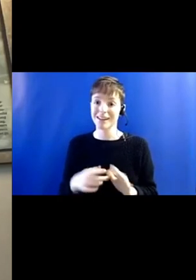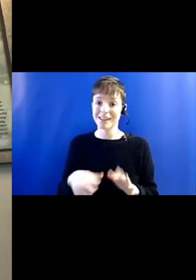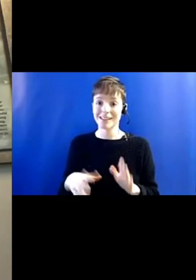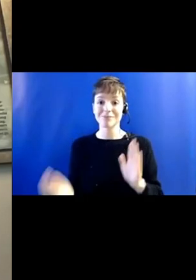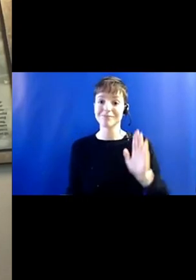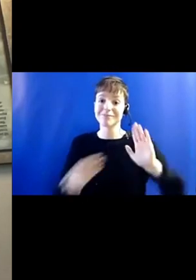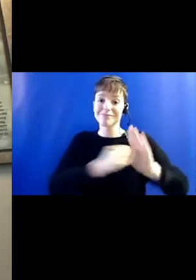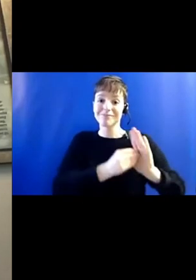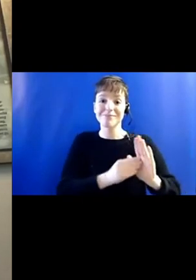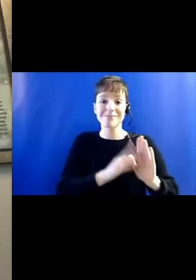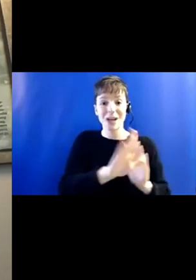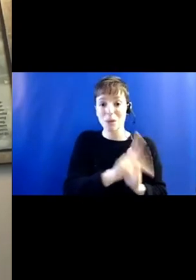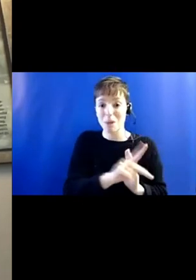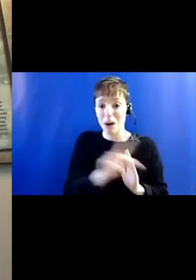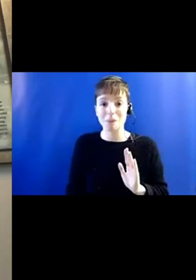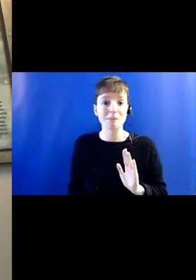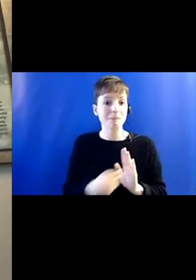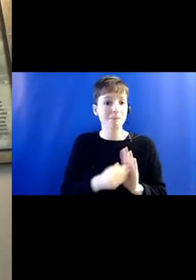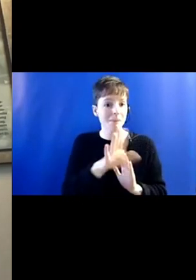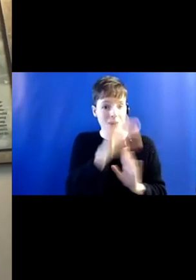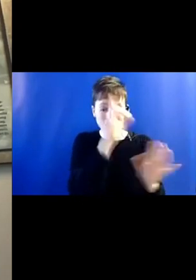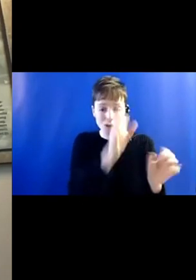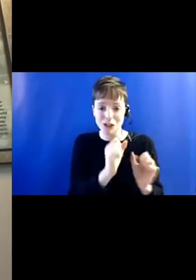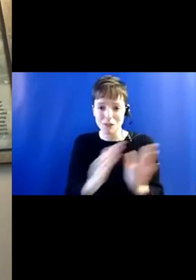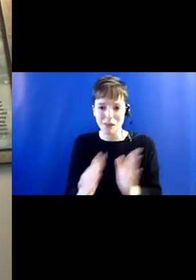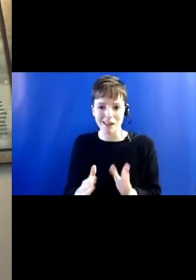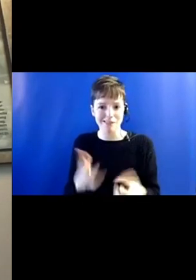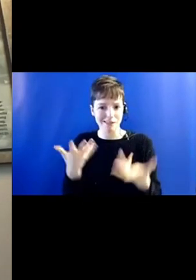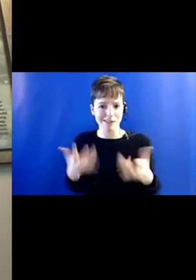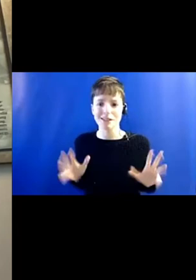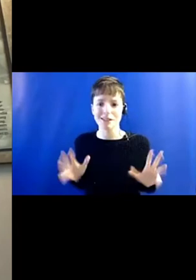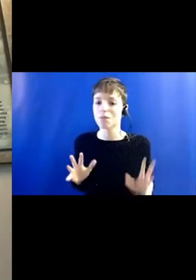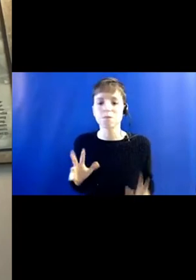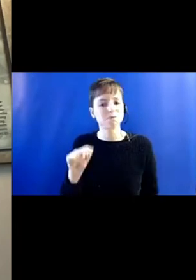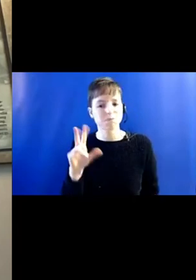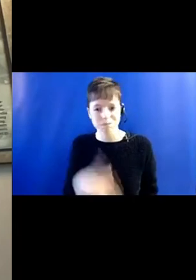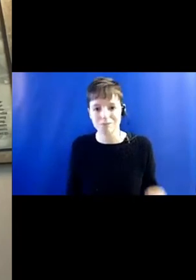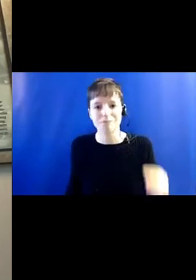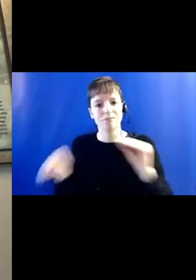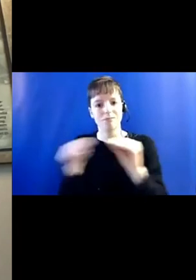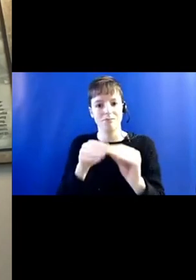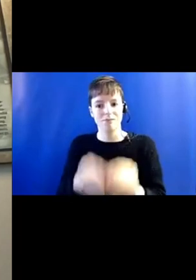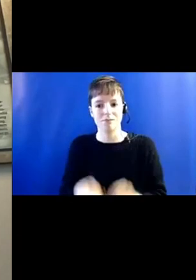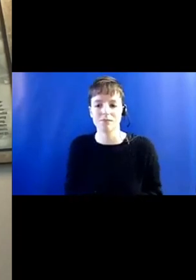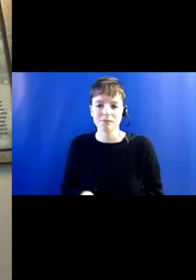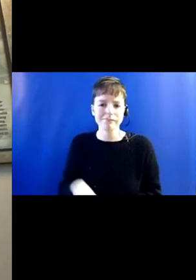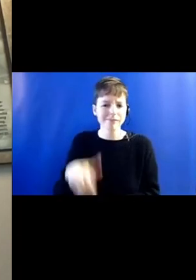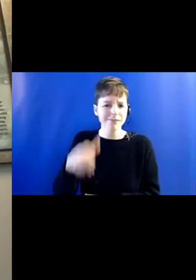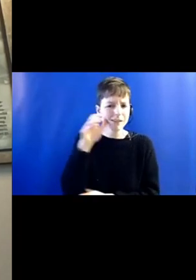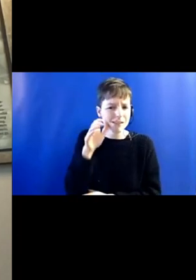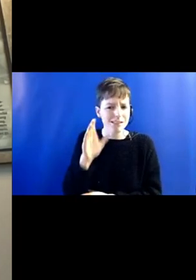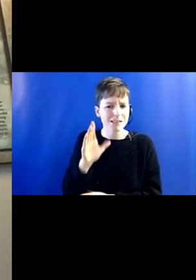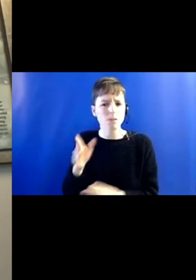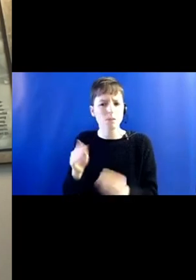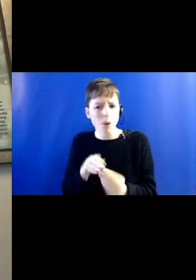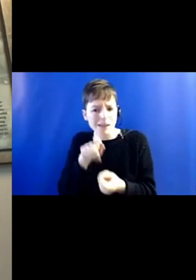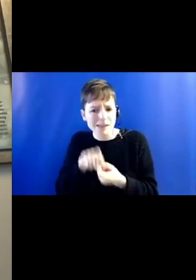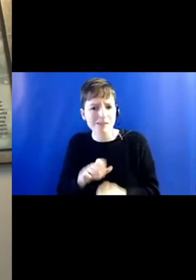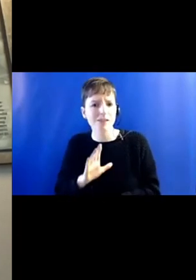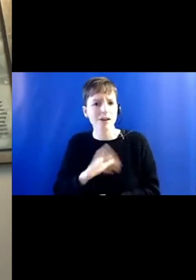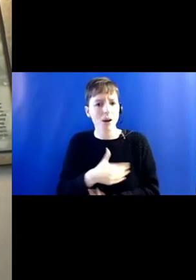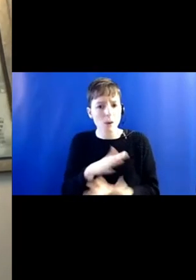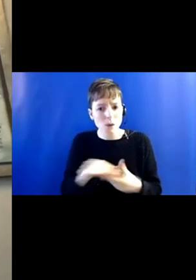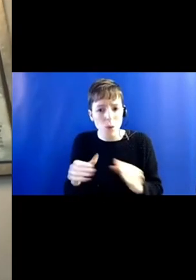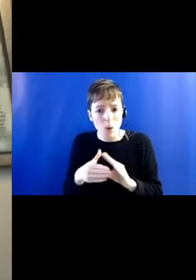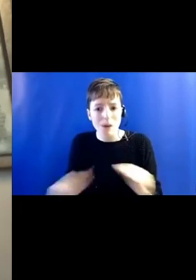so, you know, listening to the details of our stories and you know, taking care not to